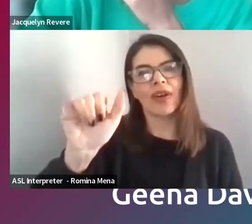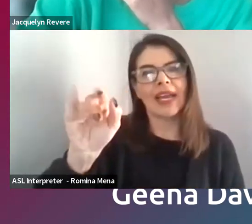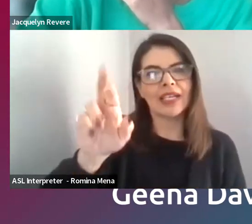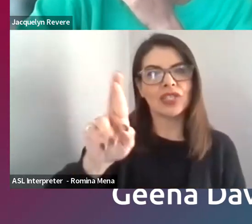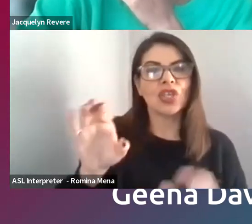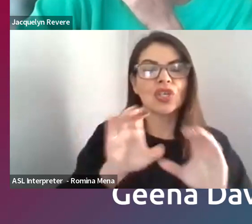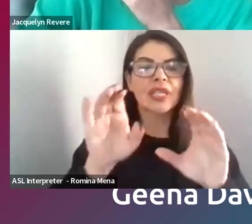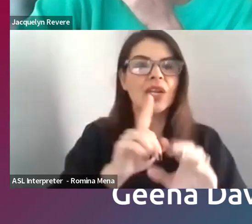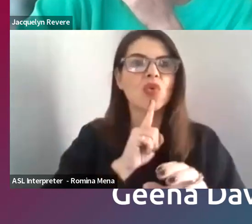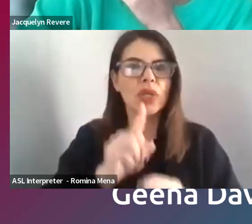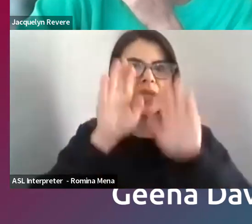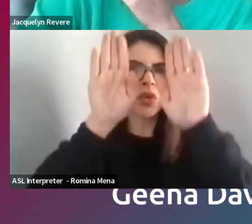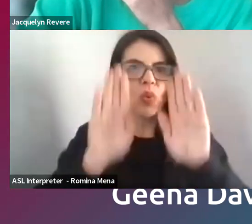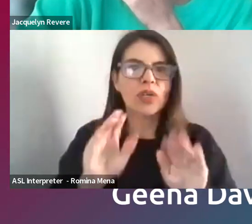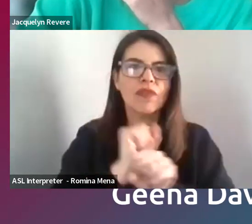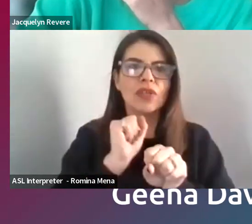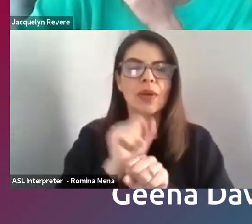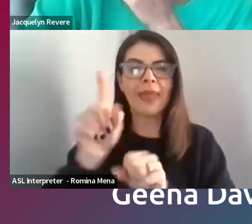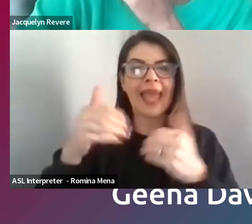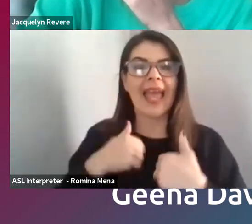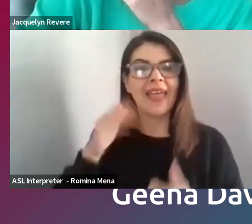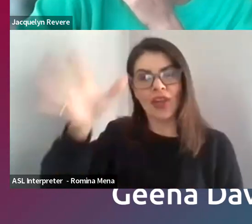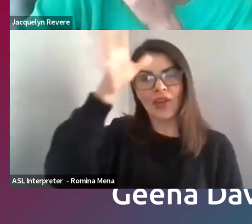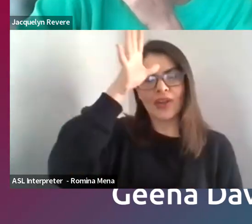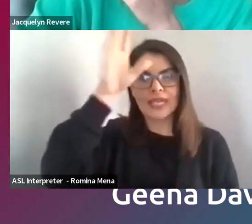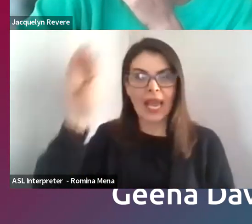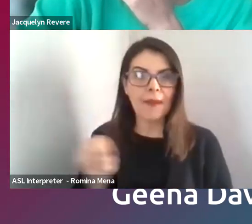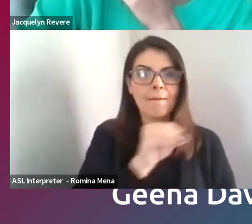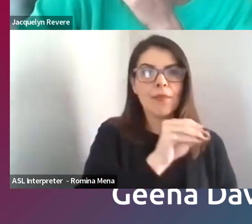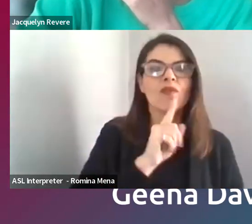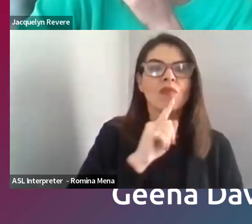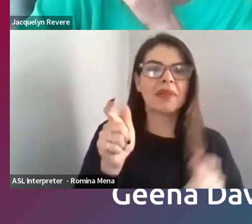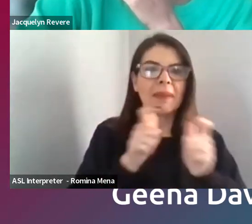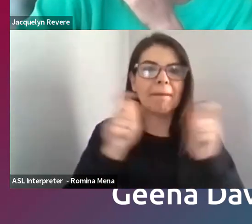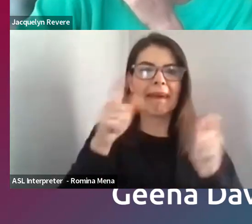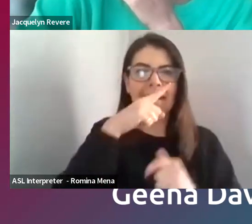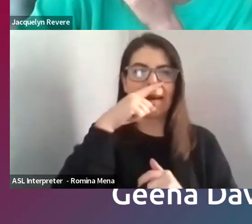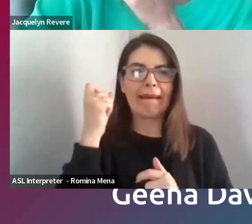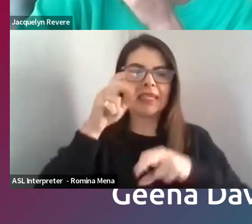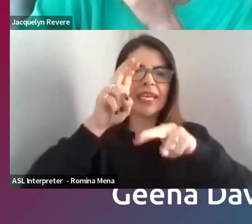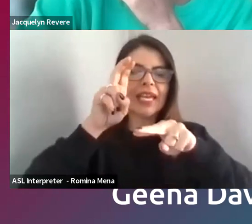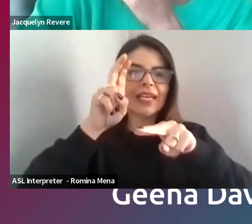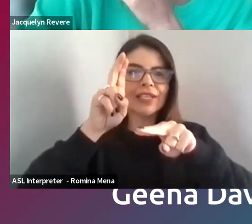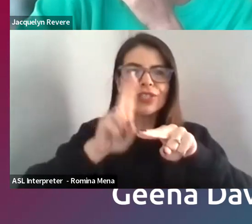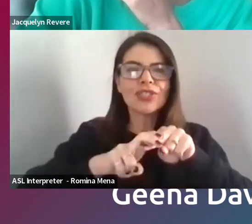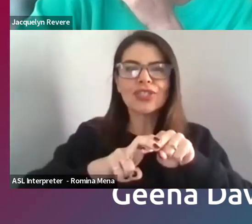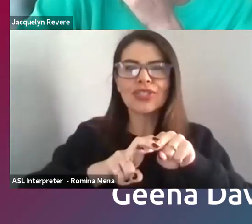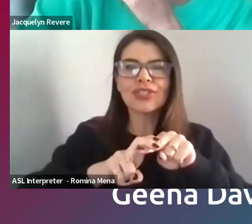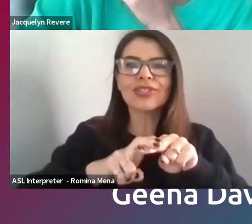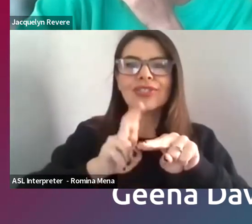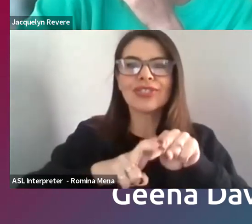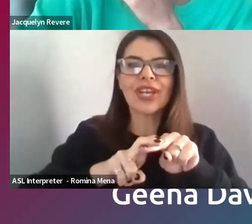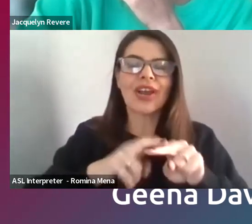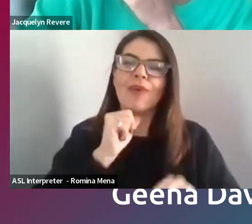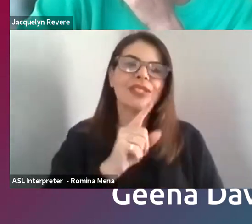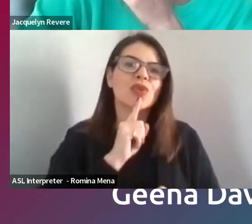incredible job when they had Frasier's dad moved in with that big ugly chair, and it wasn't really Frasier taking